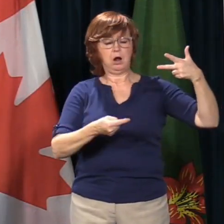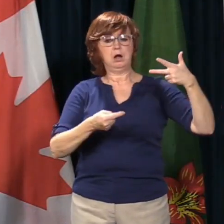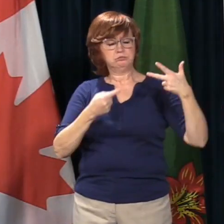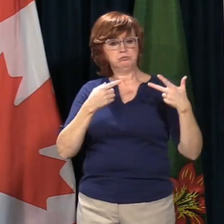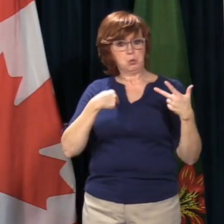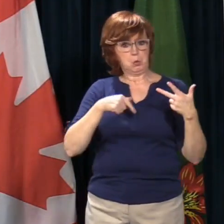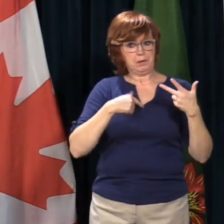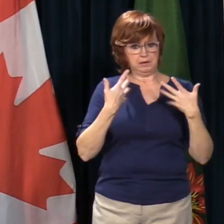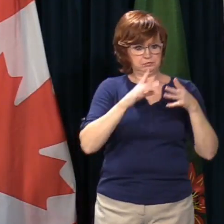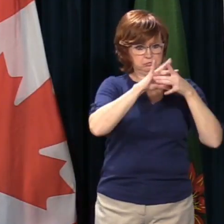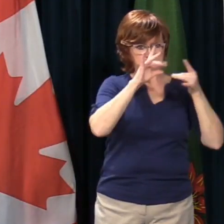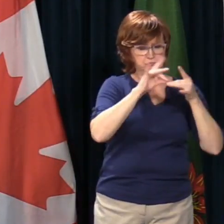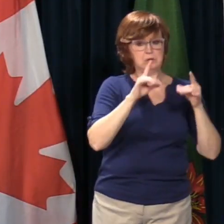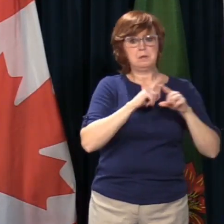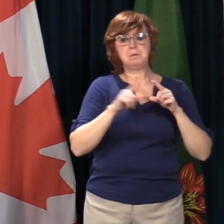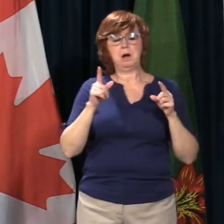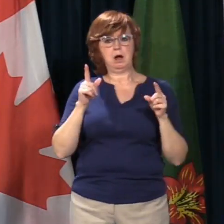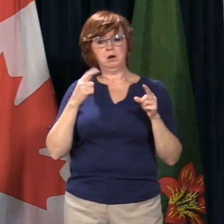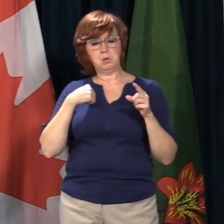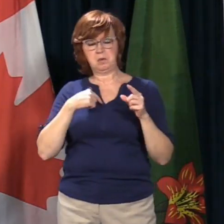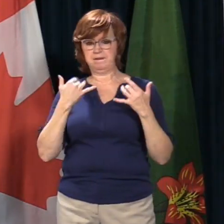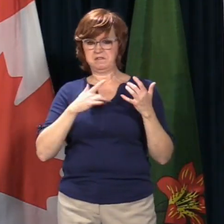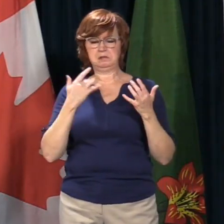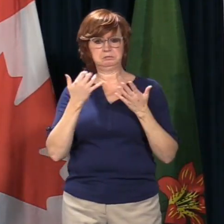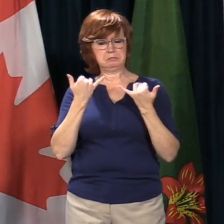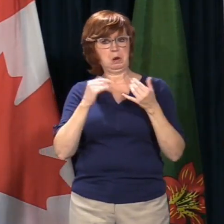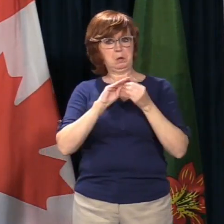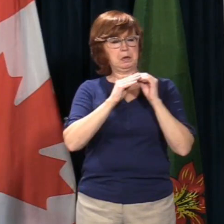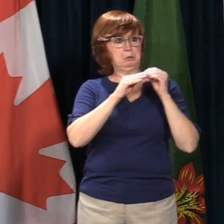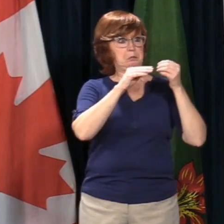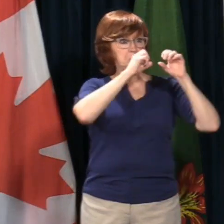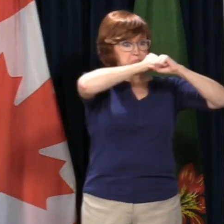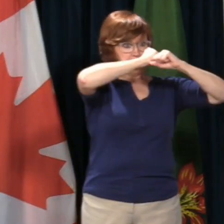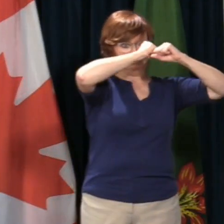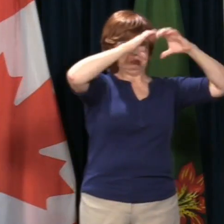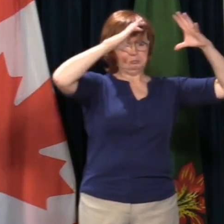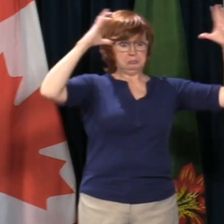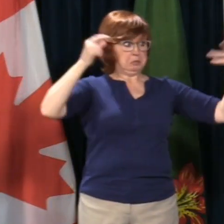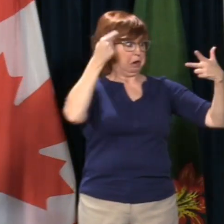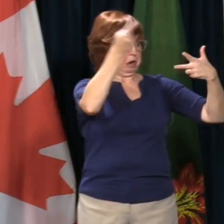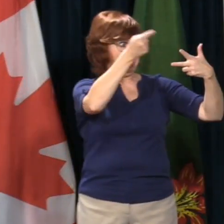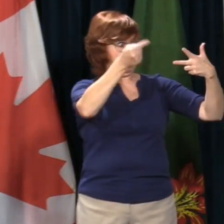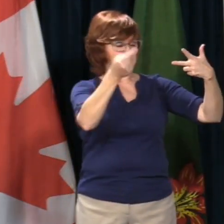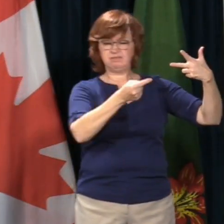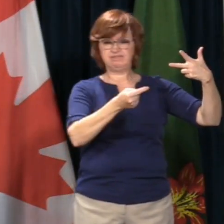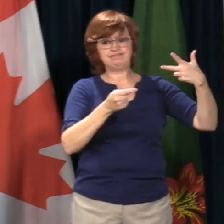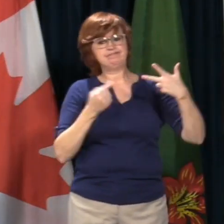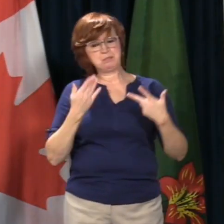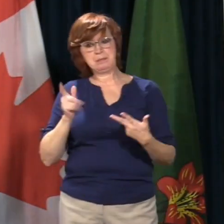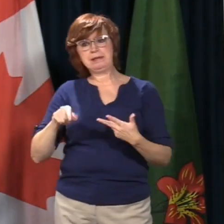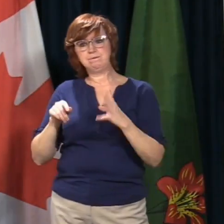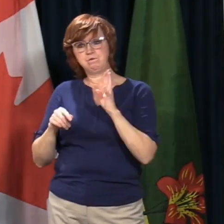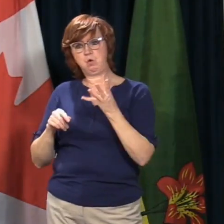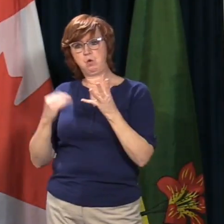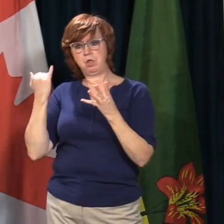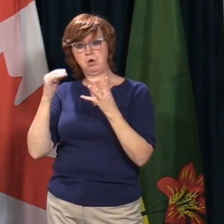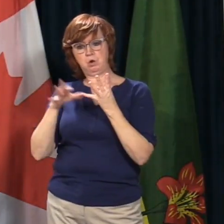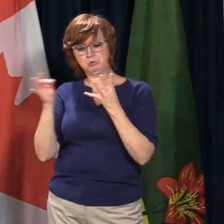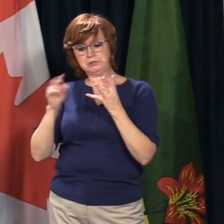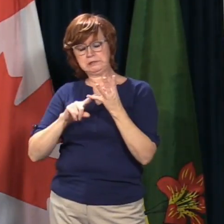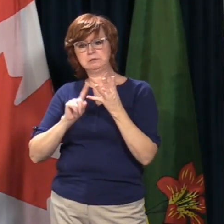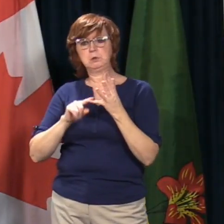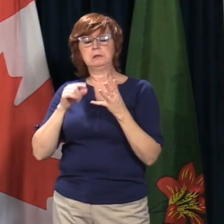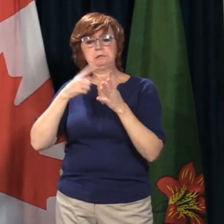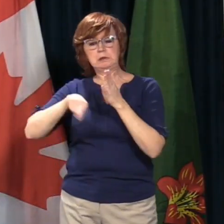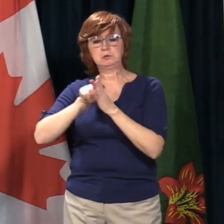week, we will share with you more of what we are learning and what we may be adjusting in our response plan, both offense and defense, as a result of those new